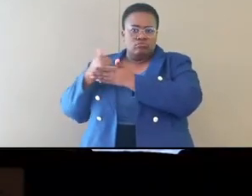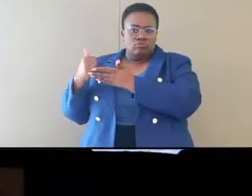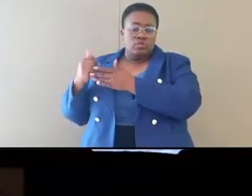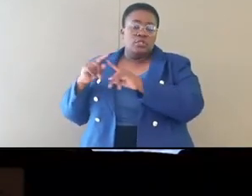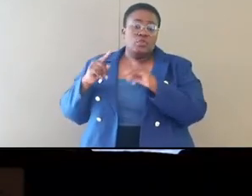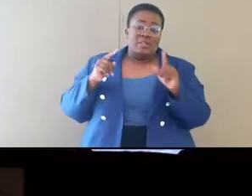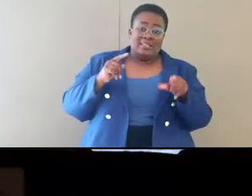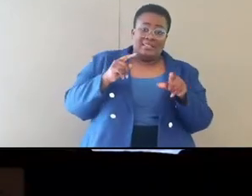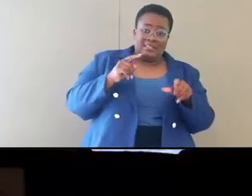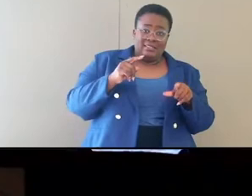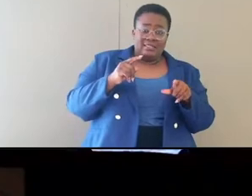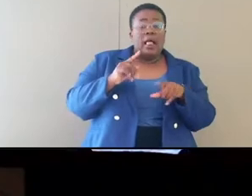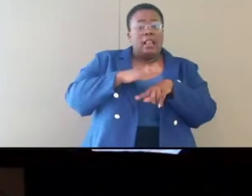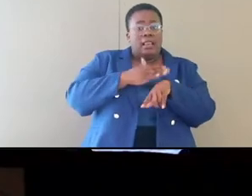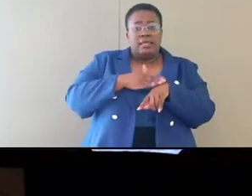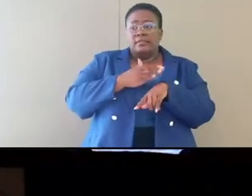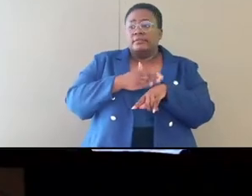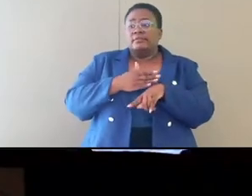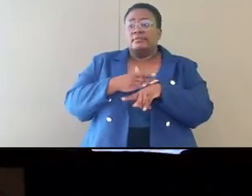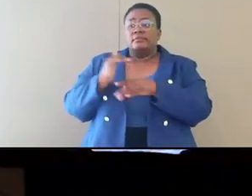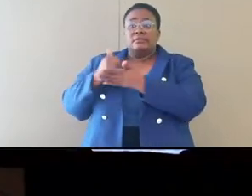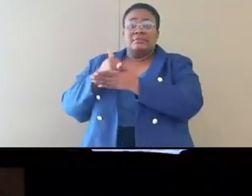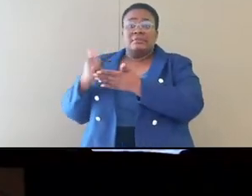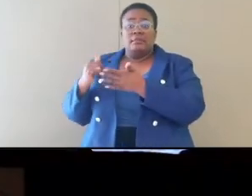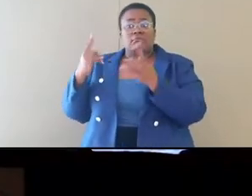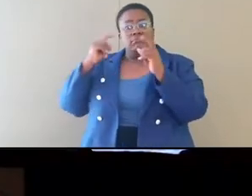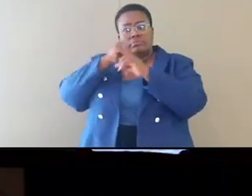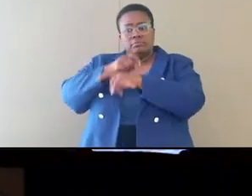late birth registration, which is much more complicated,